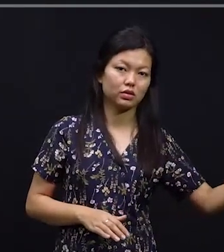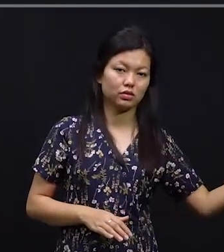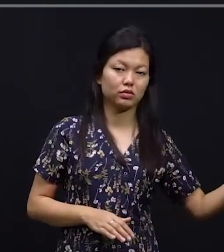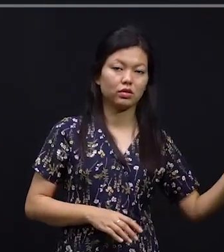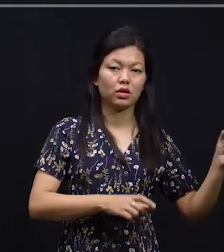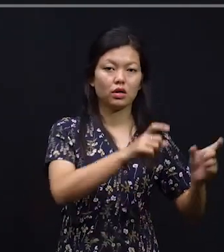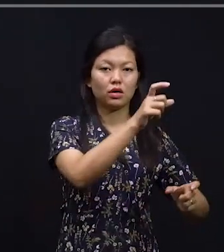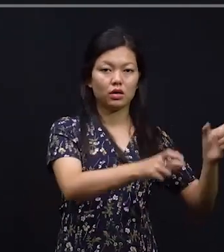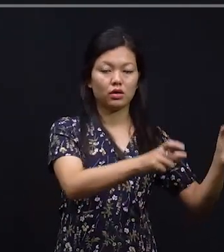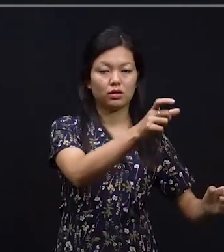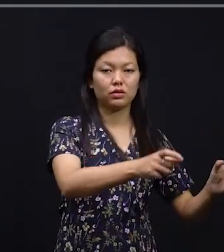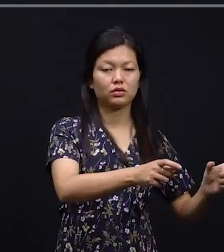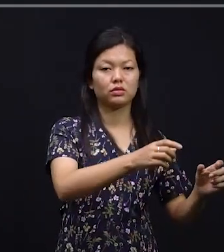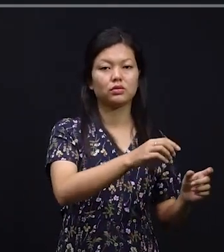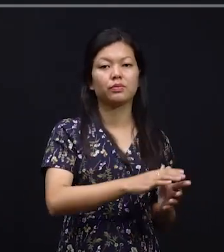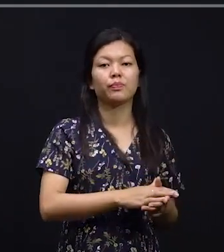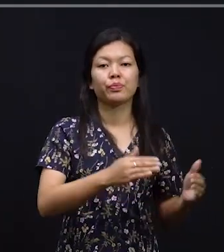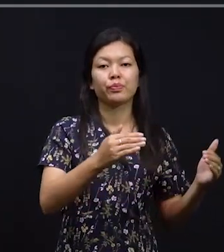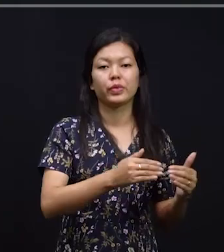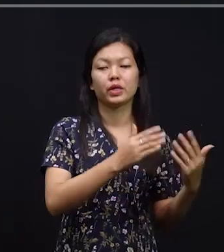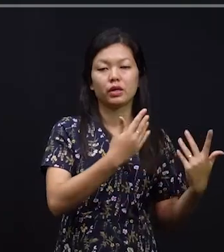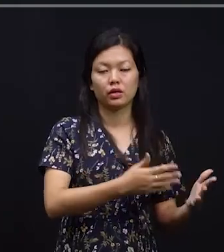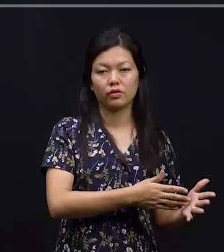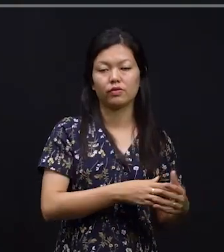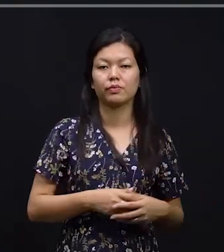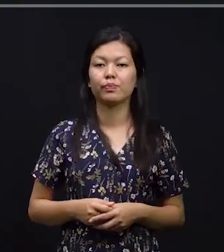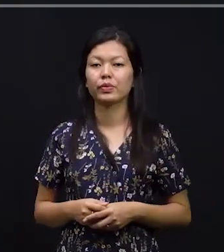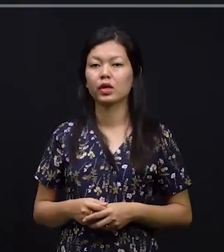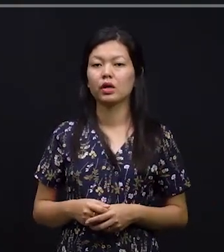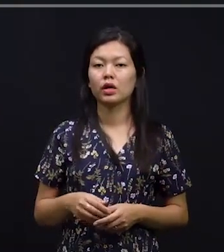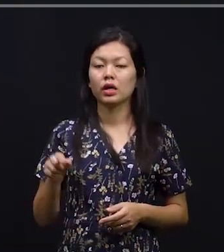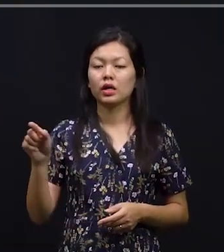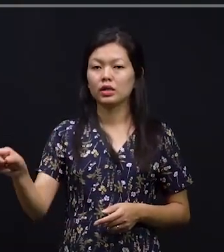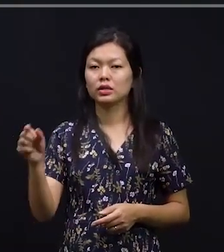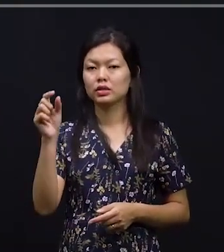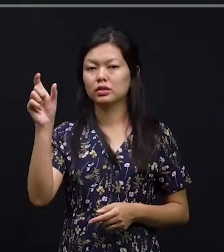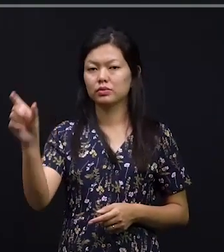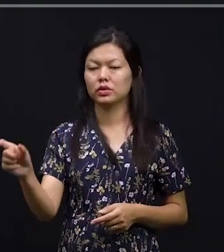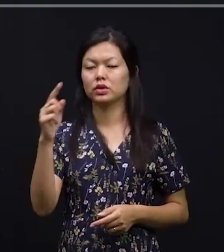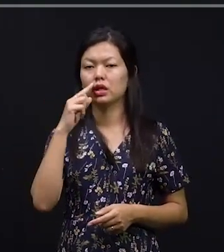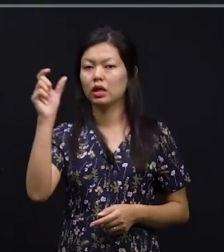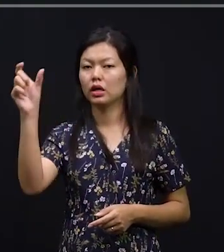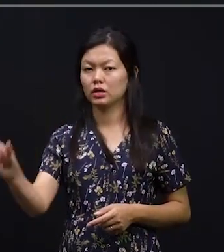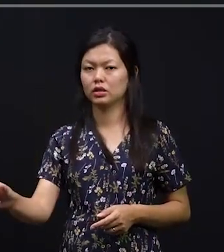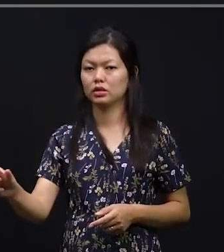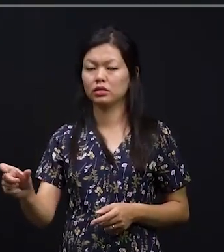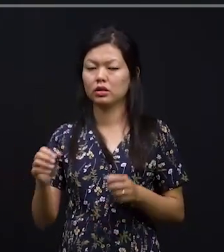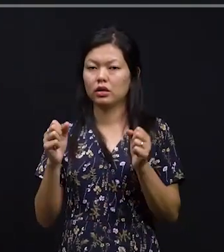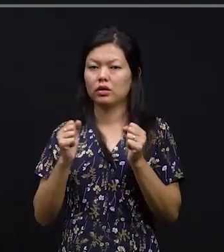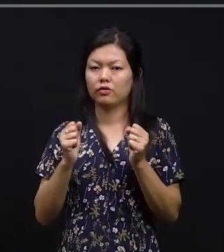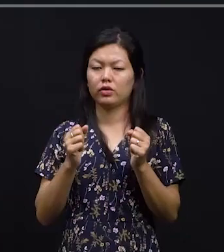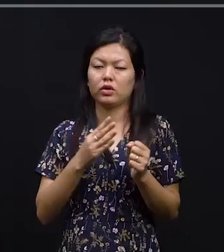now. He did not want anybody to come because he fears that if anyone comes, they would be asking for money. And this